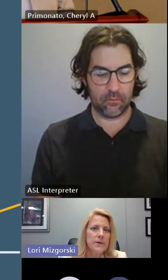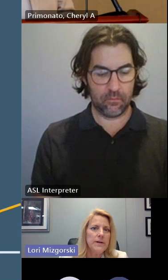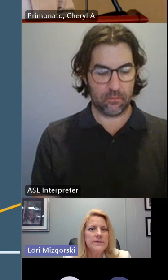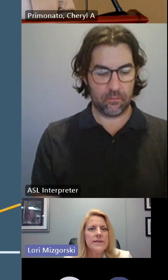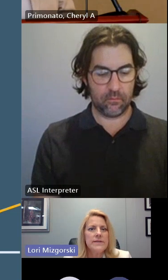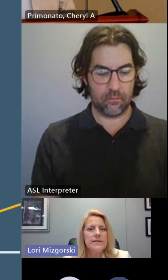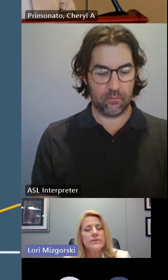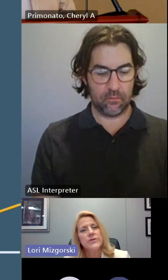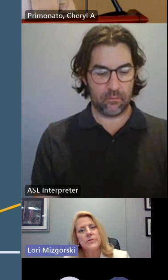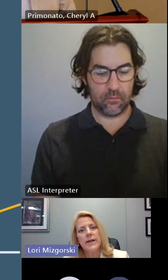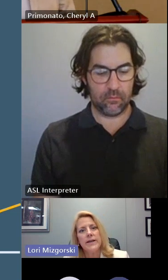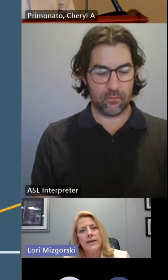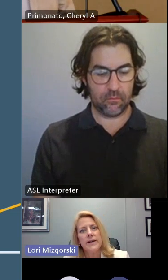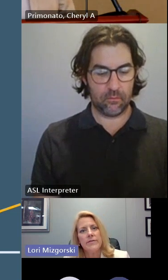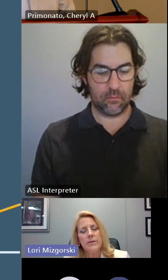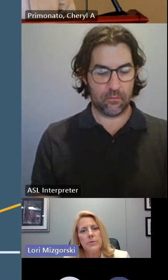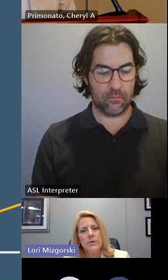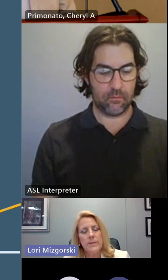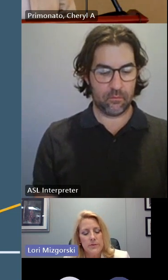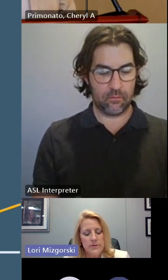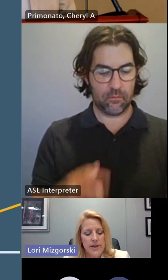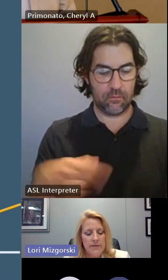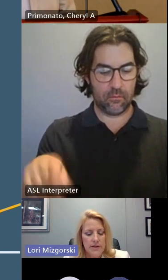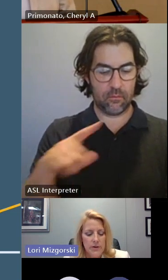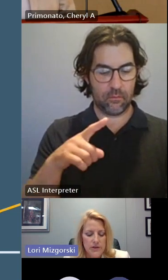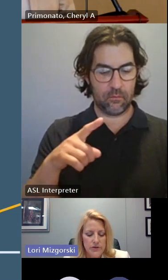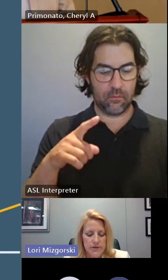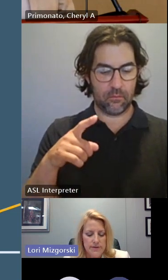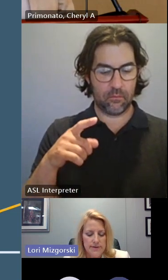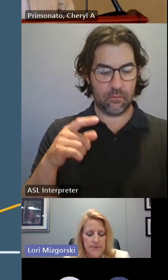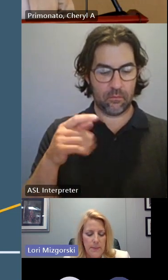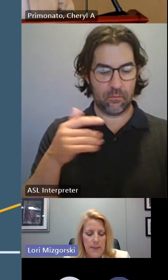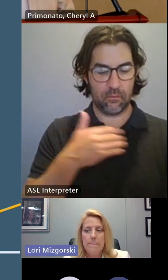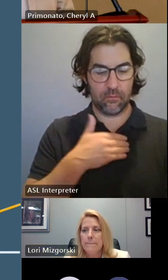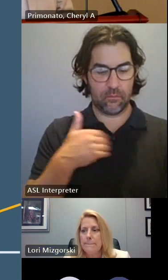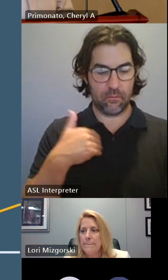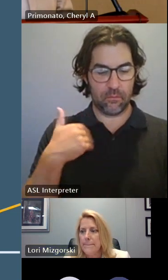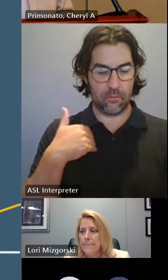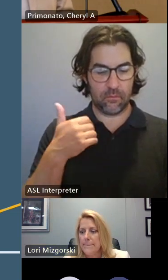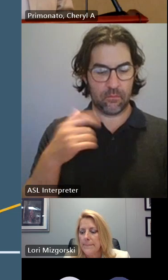Thank you, Ms. Brown. Do any of our board members have any questions?